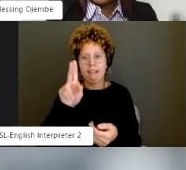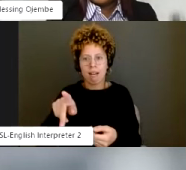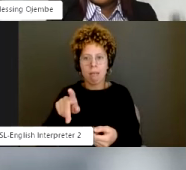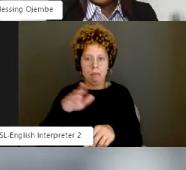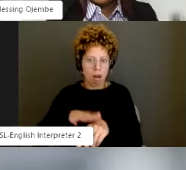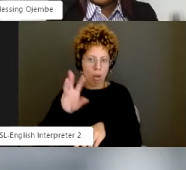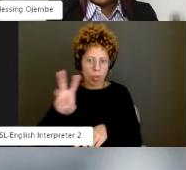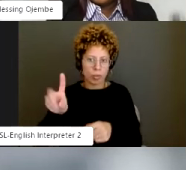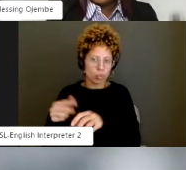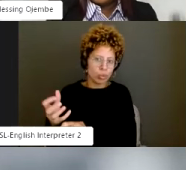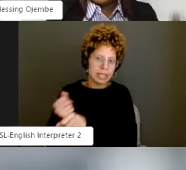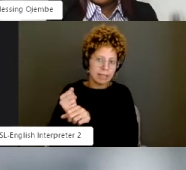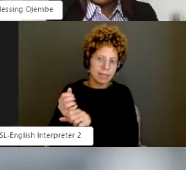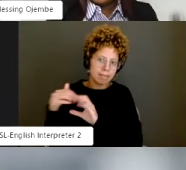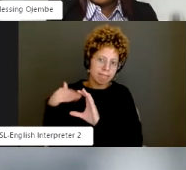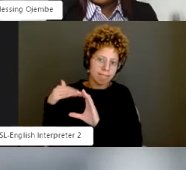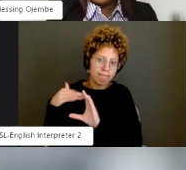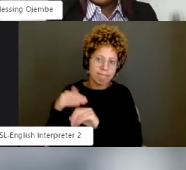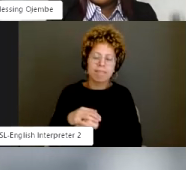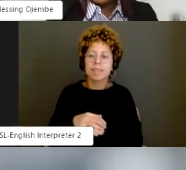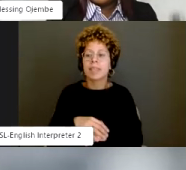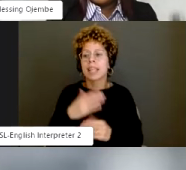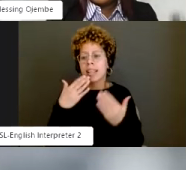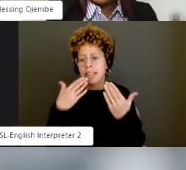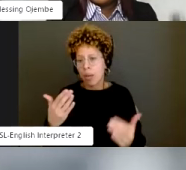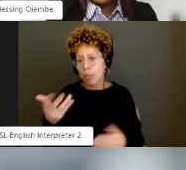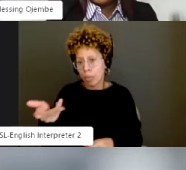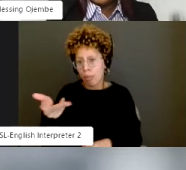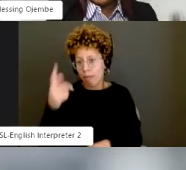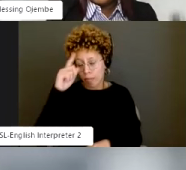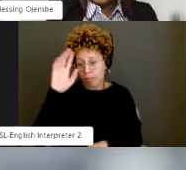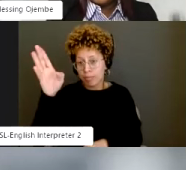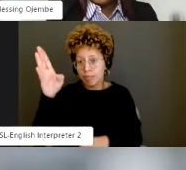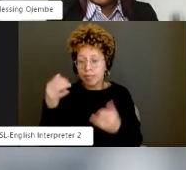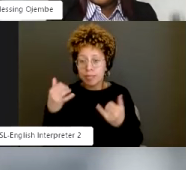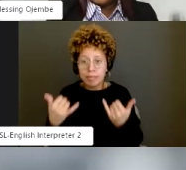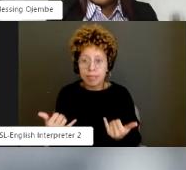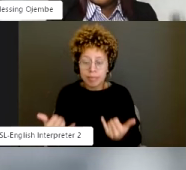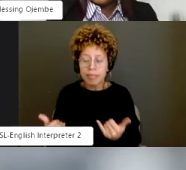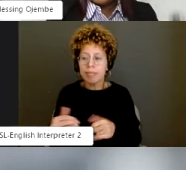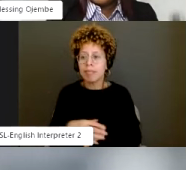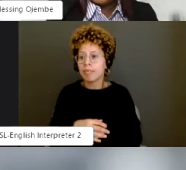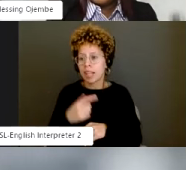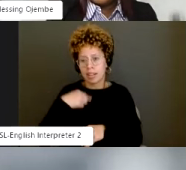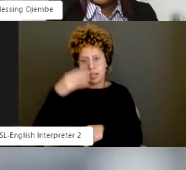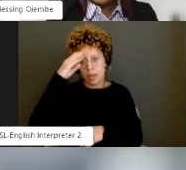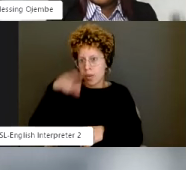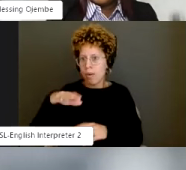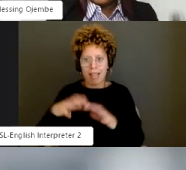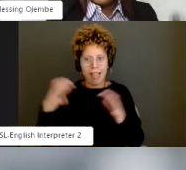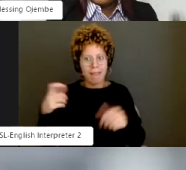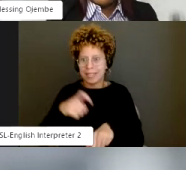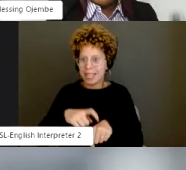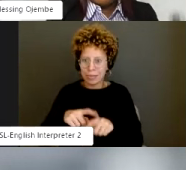Again, I want to thank you all for your presentations today. I know it's a tremendous amount of time it takes